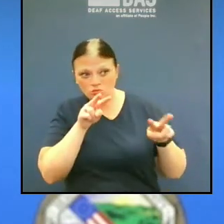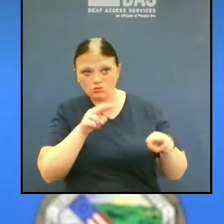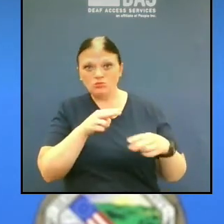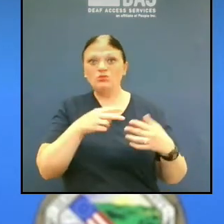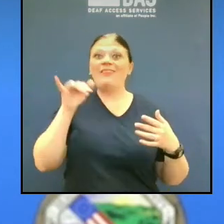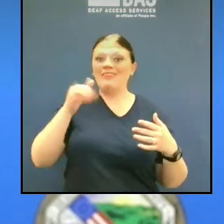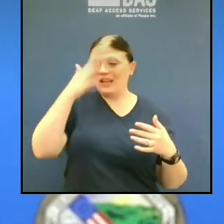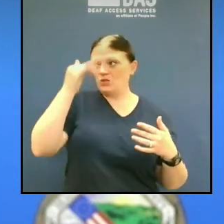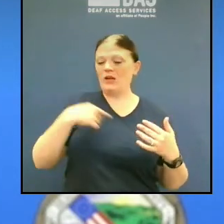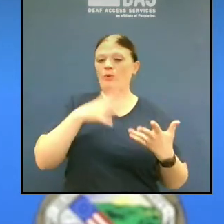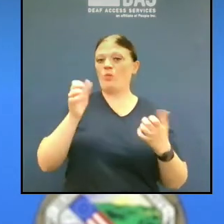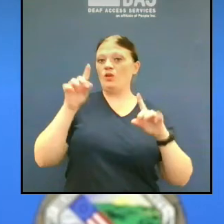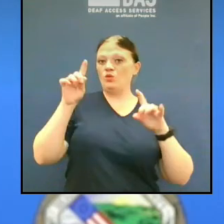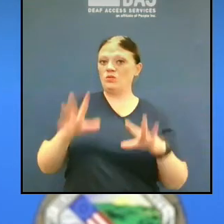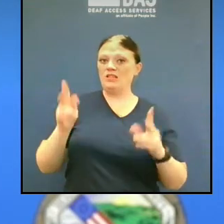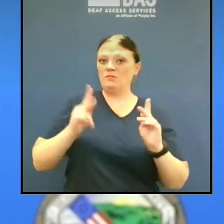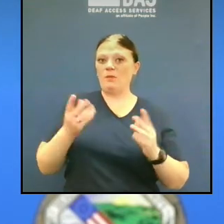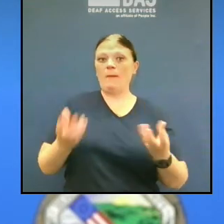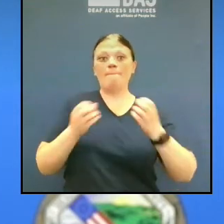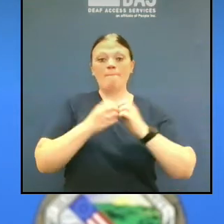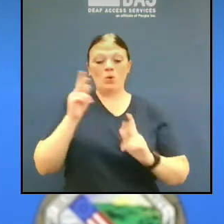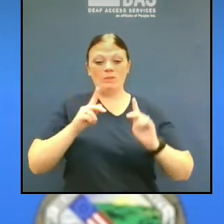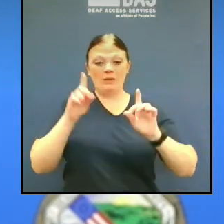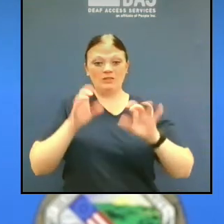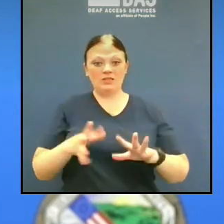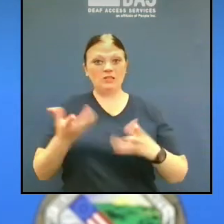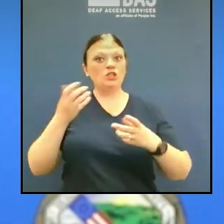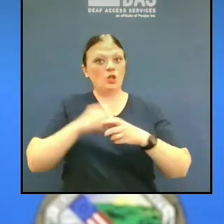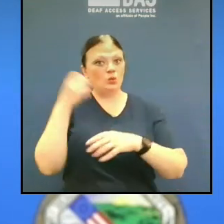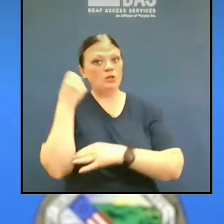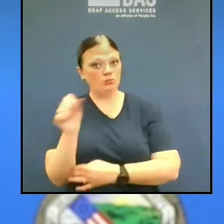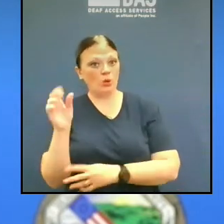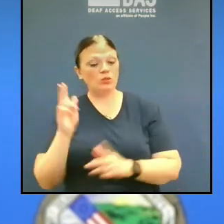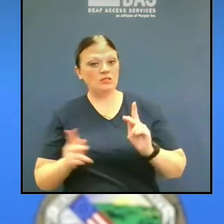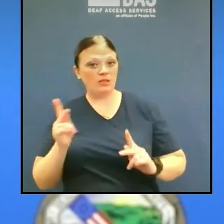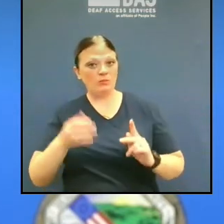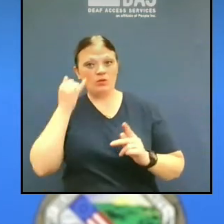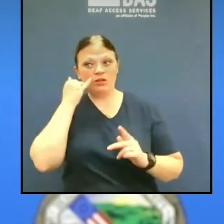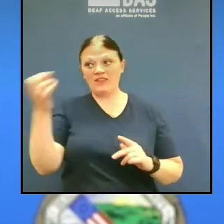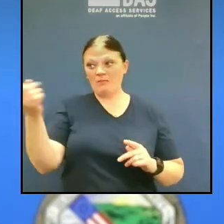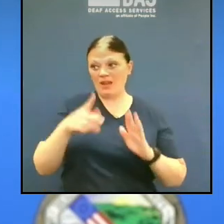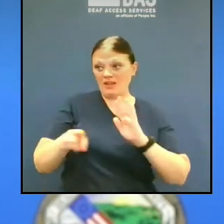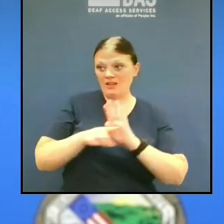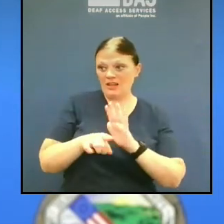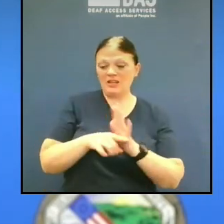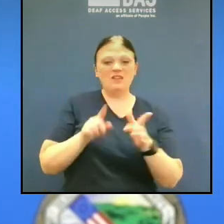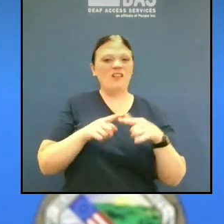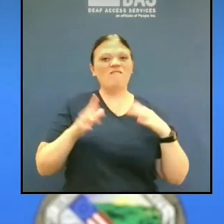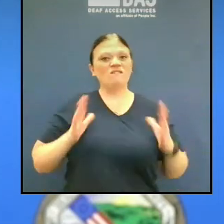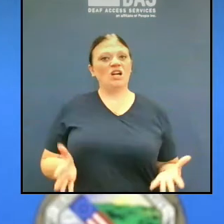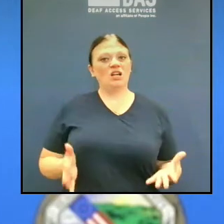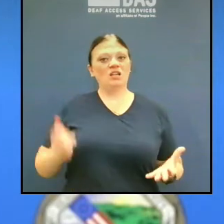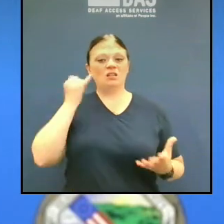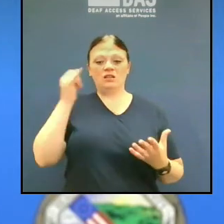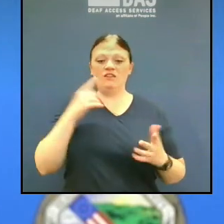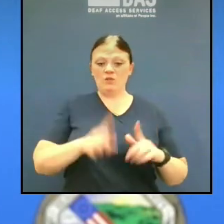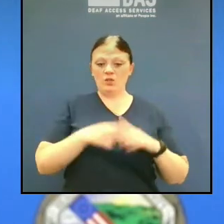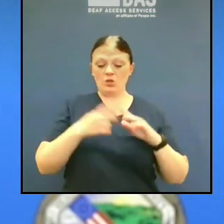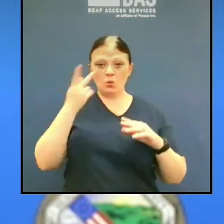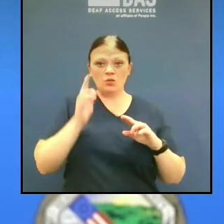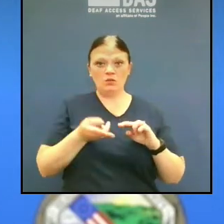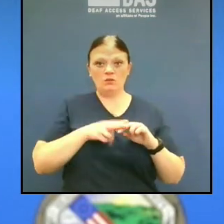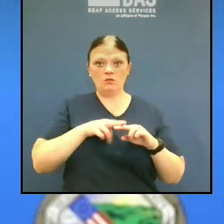test people. The more people we test, including those that attended the protest, and if they come back negative, okay, we're fine. If we start to see increases